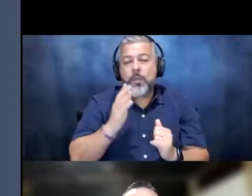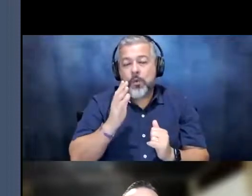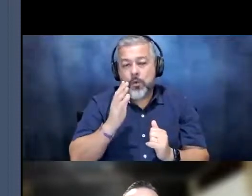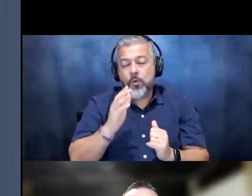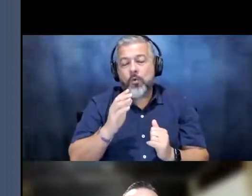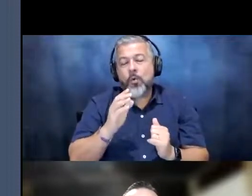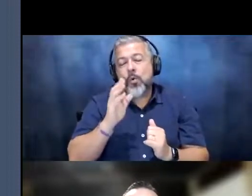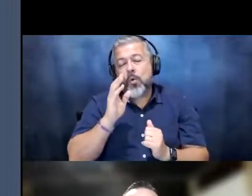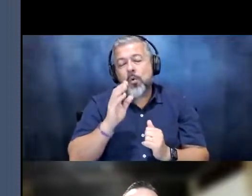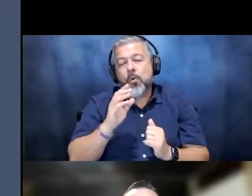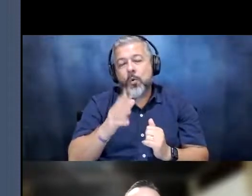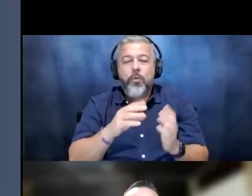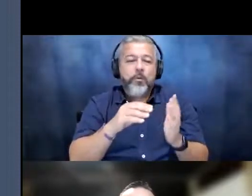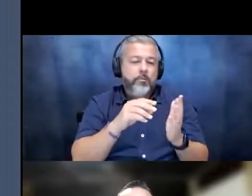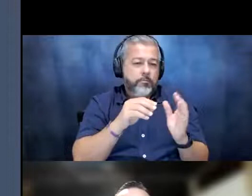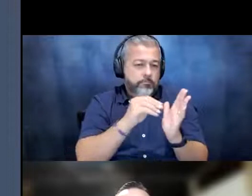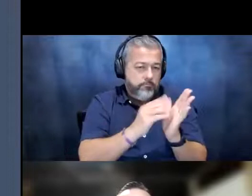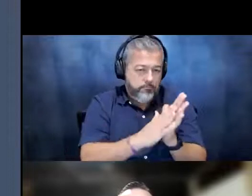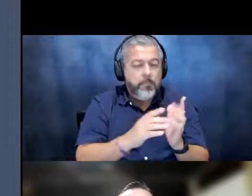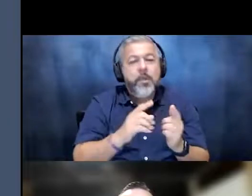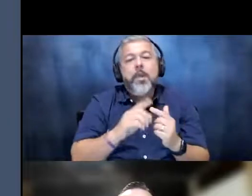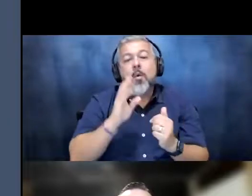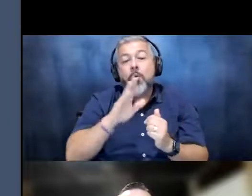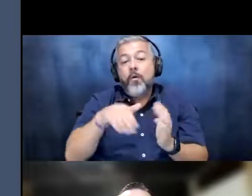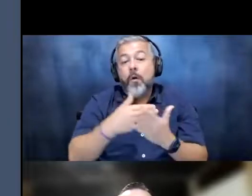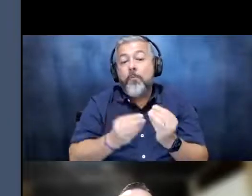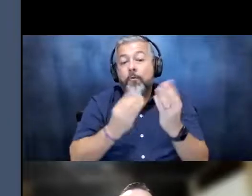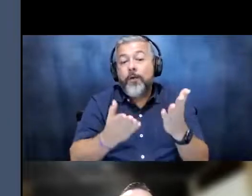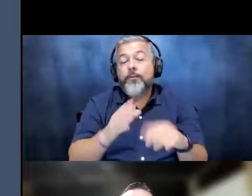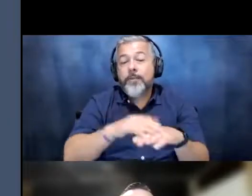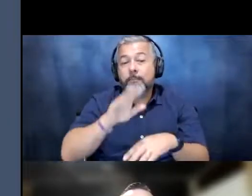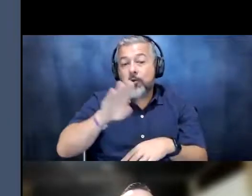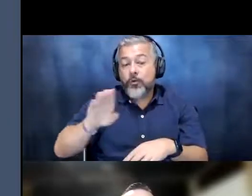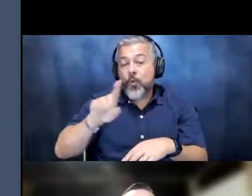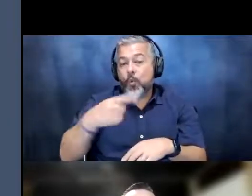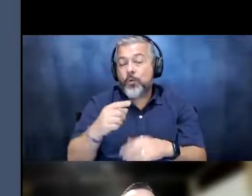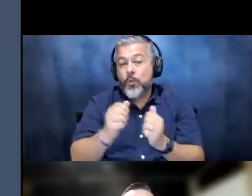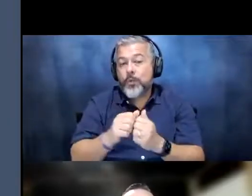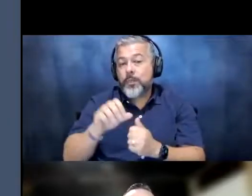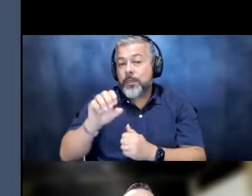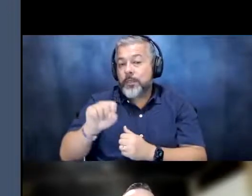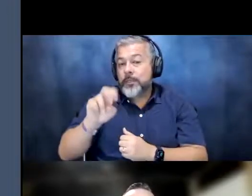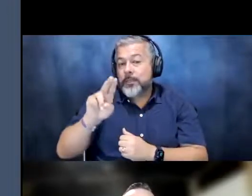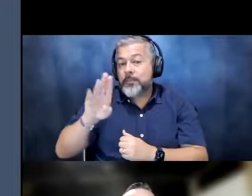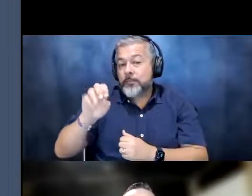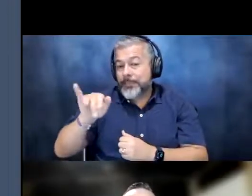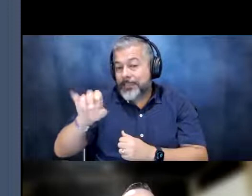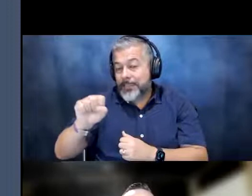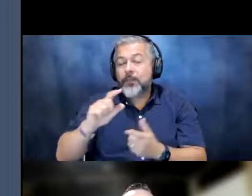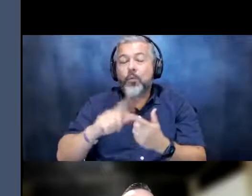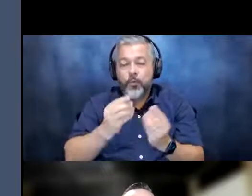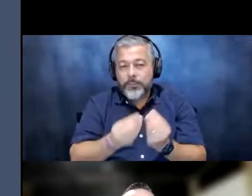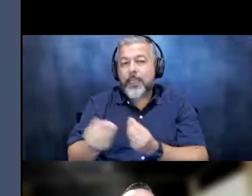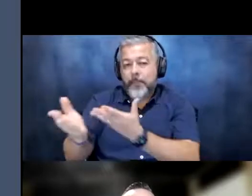all providers be a part of Brilliant Beginnings or just those who have subsidies? and so we will take that back to